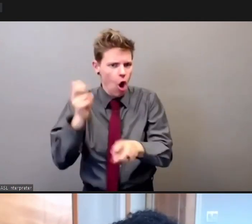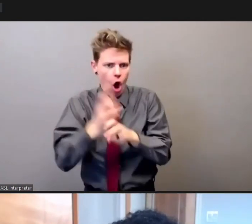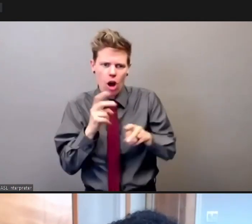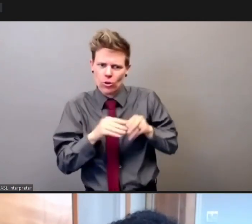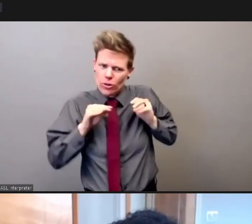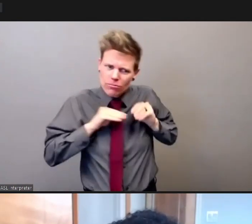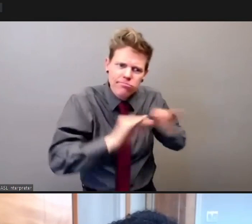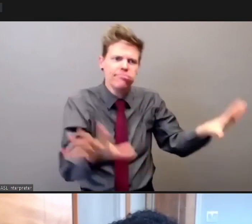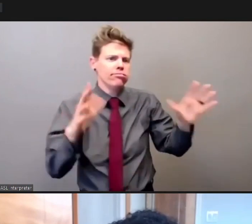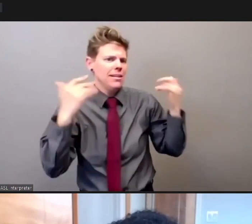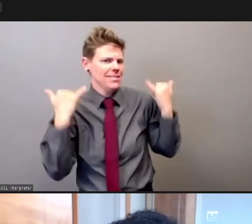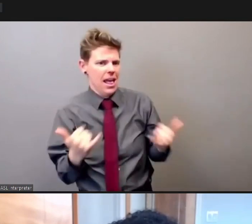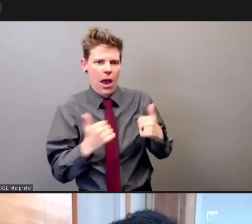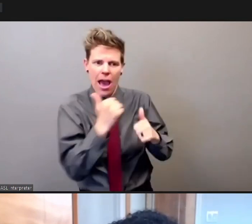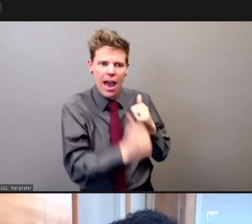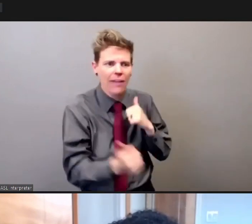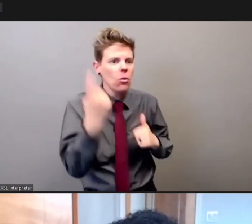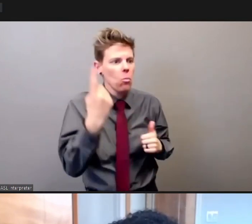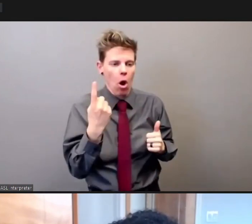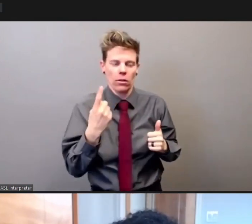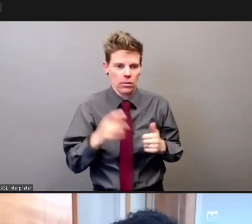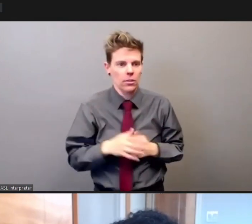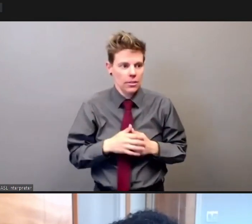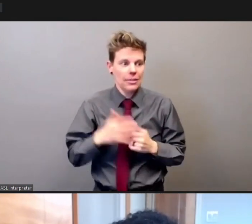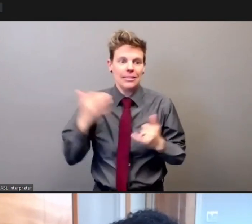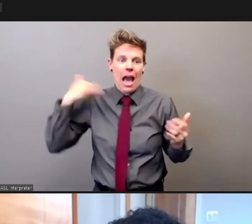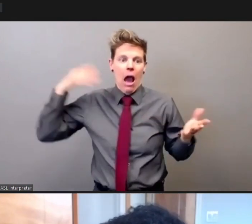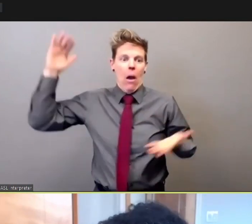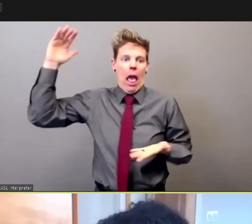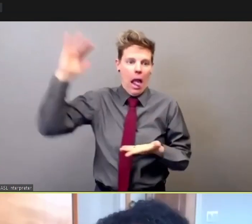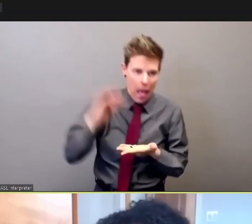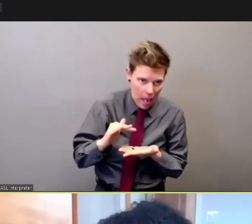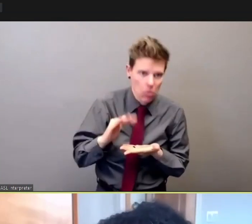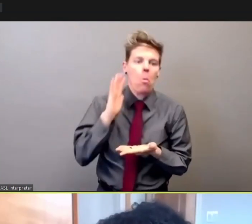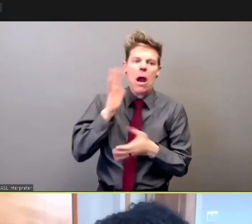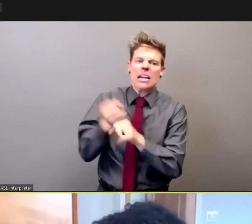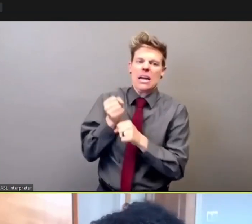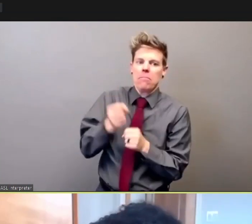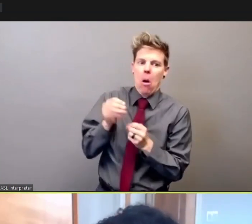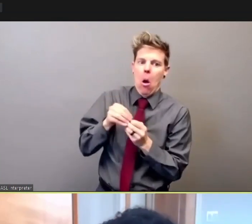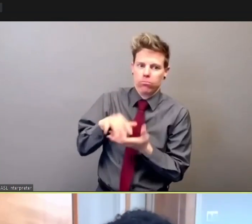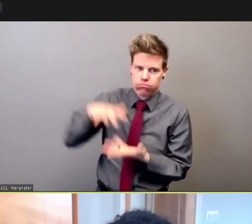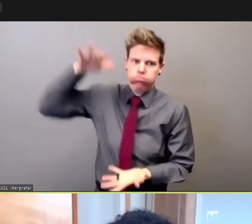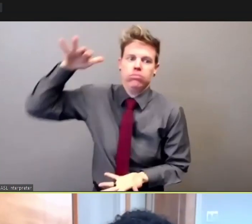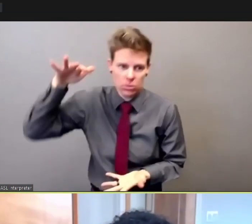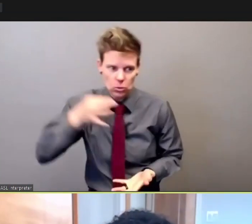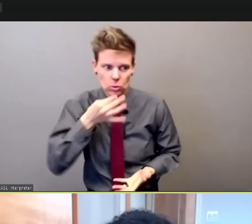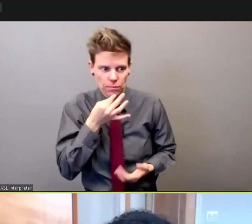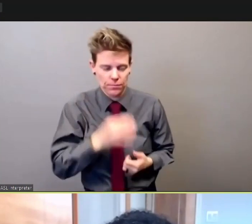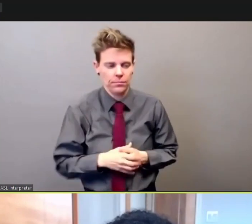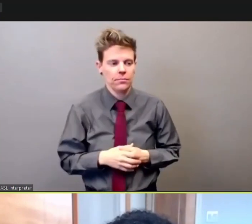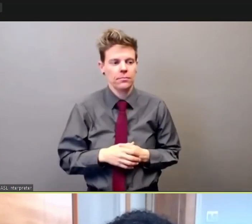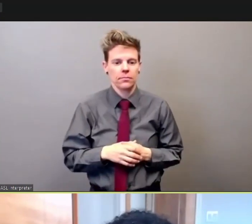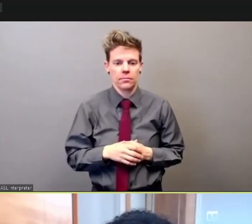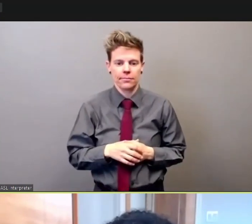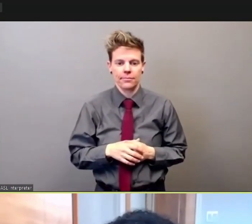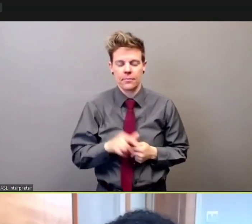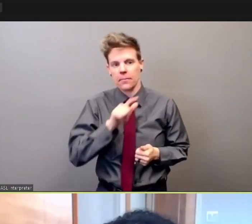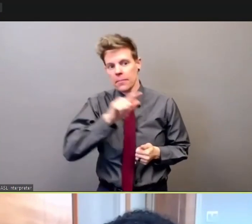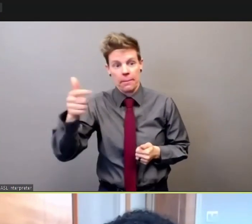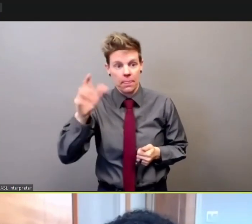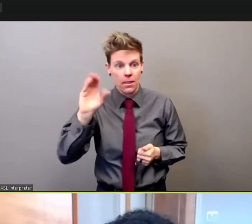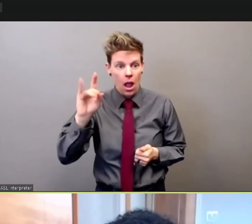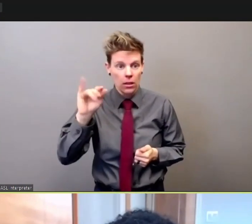problem more than anything. Dr. Collins? Yes, thank you, Governor. We really need vaccine providers in